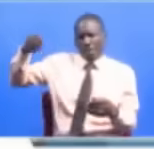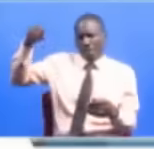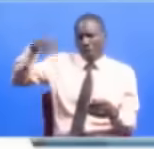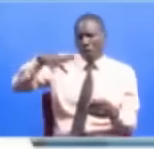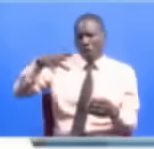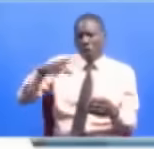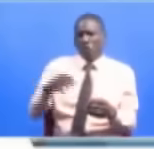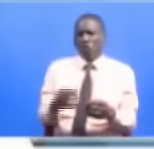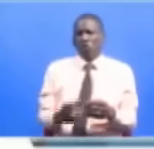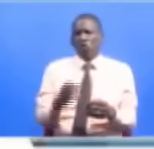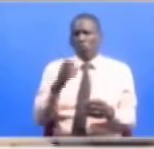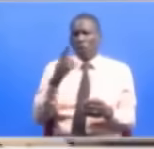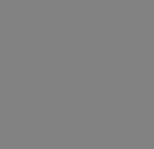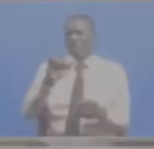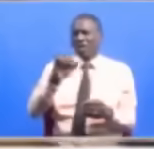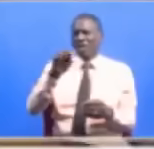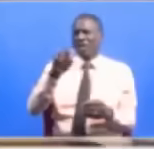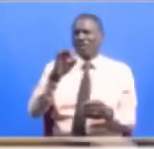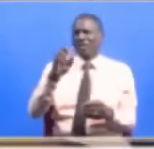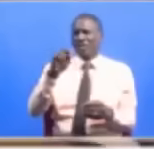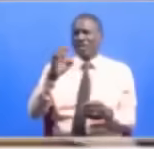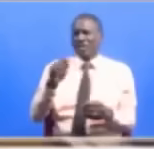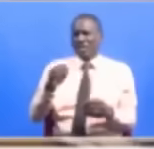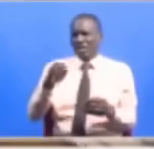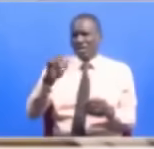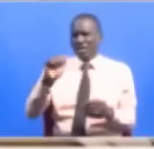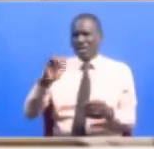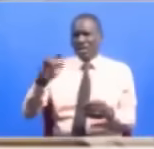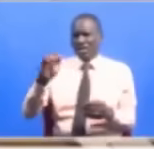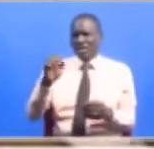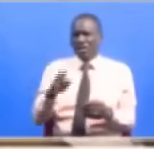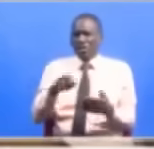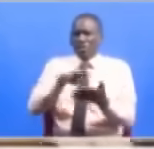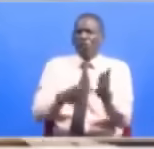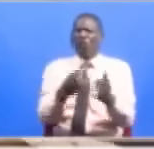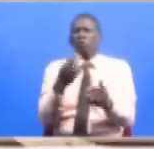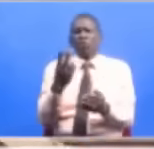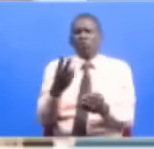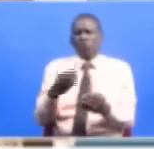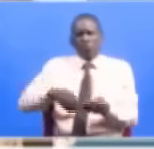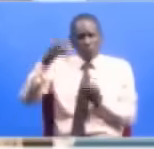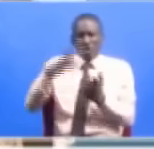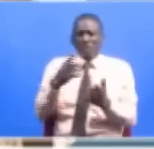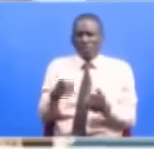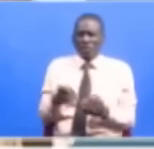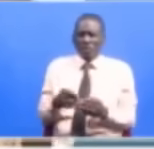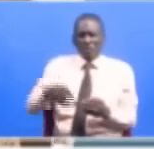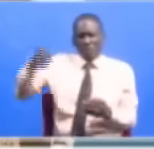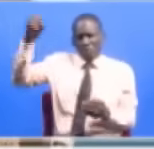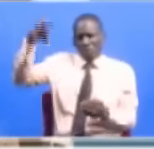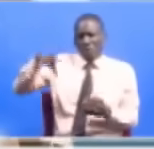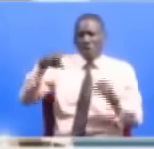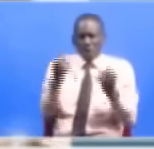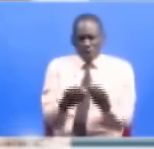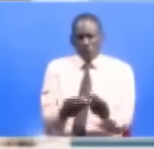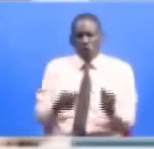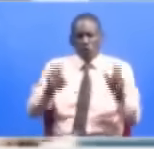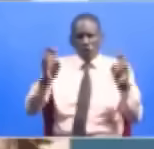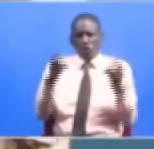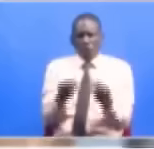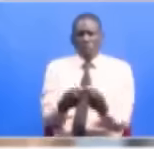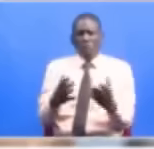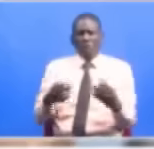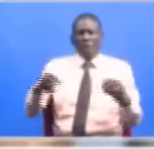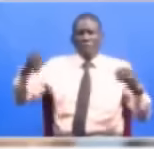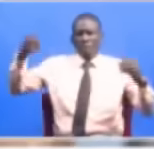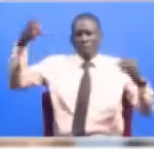L1 infinity reactor. The Form 2 student says this alternative power supply can solve the issue of multiple